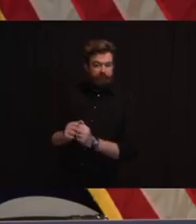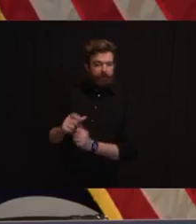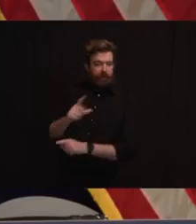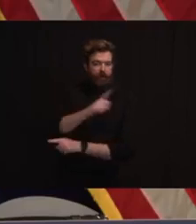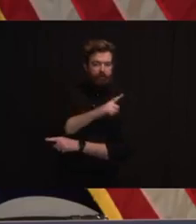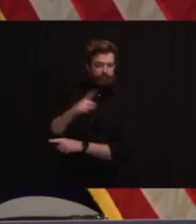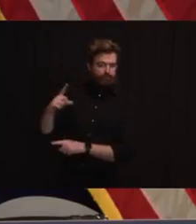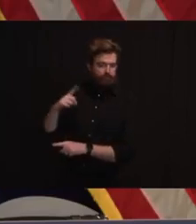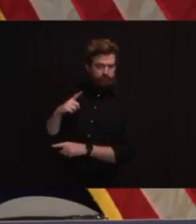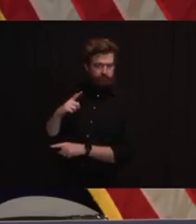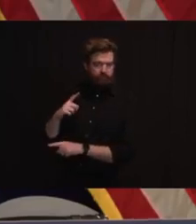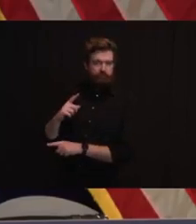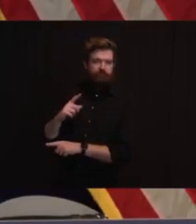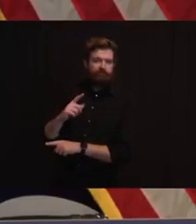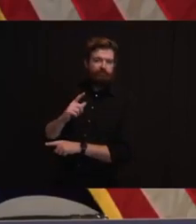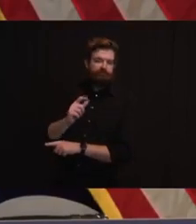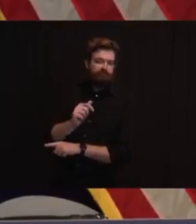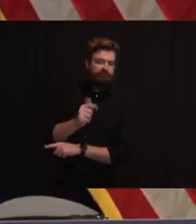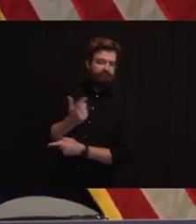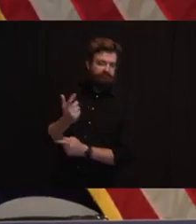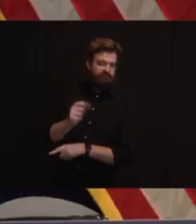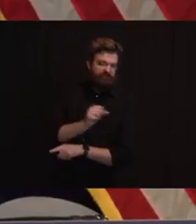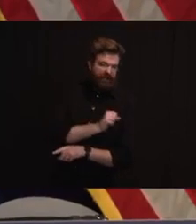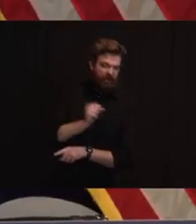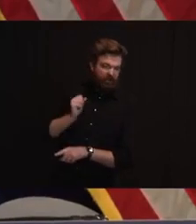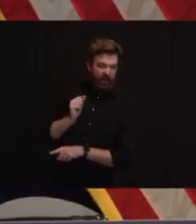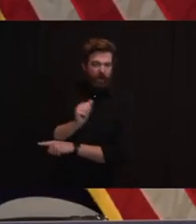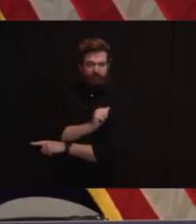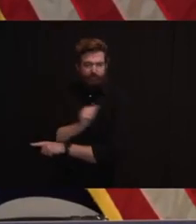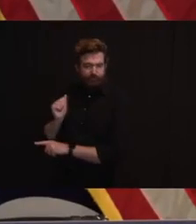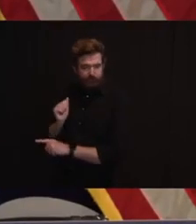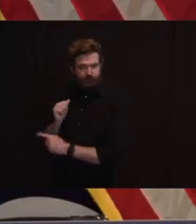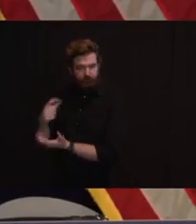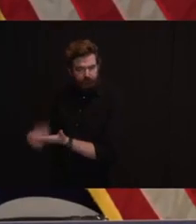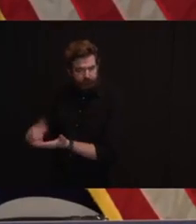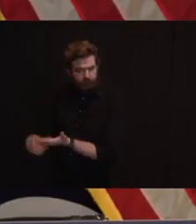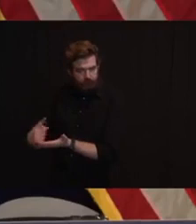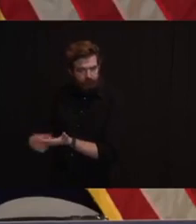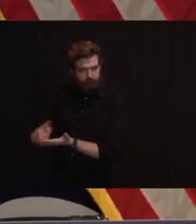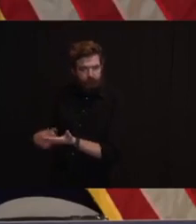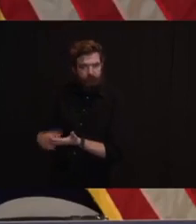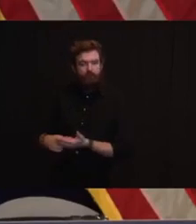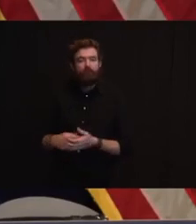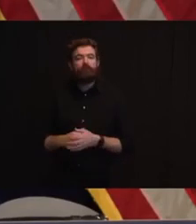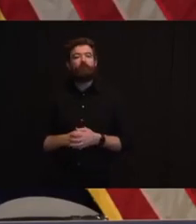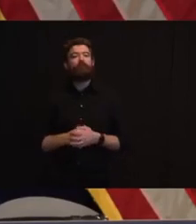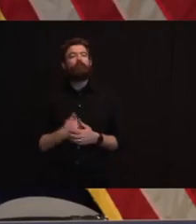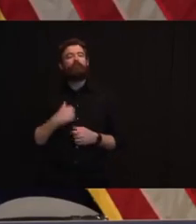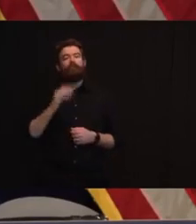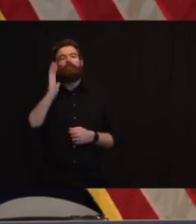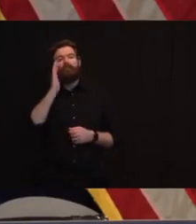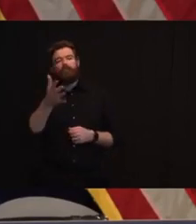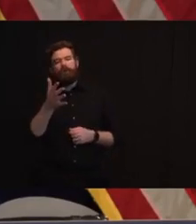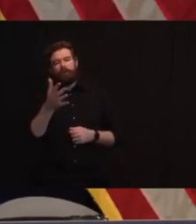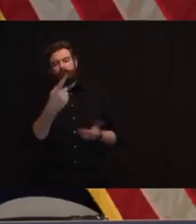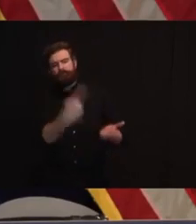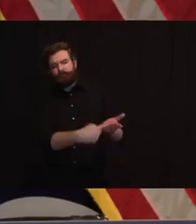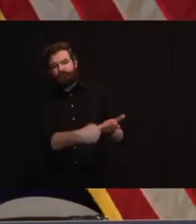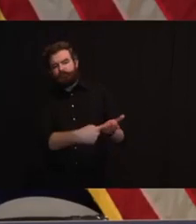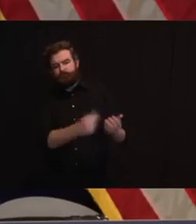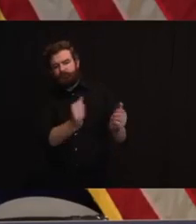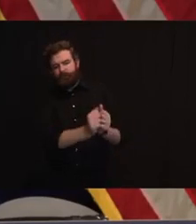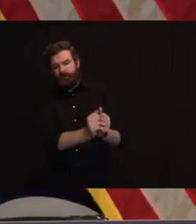among others. This afternoon, we're briefing our congressional delegation. I can't really recall a time when